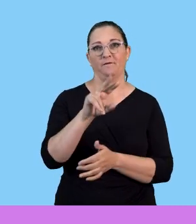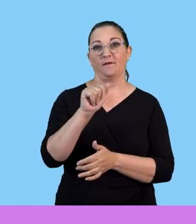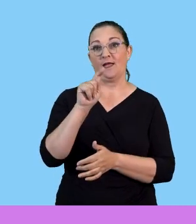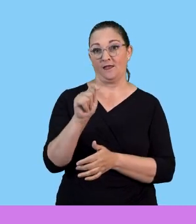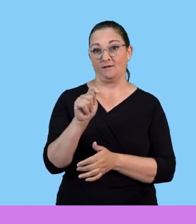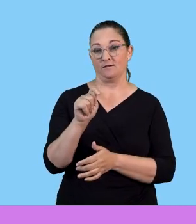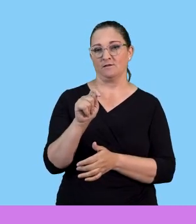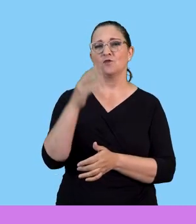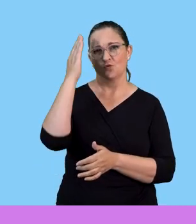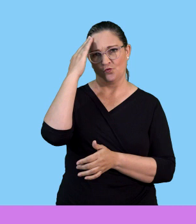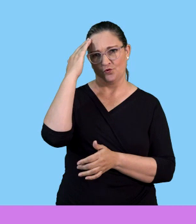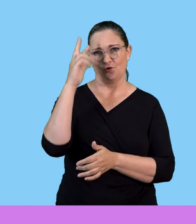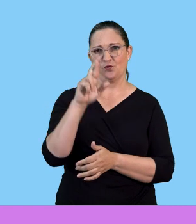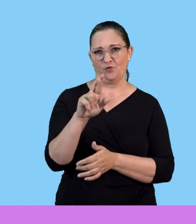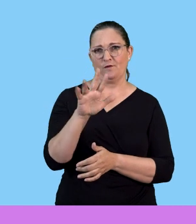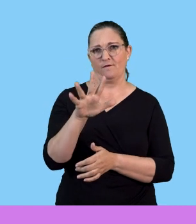is